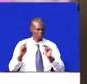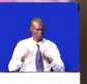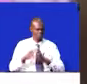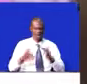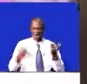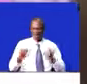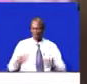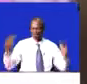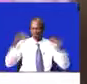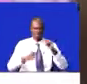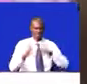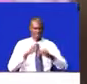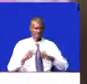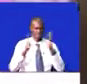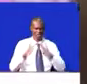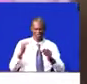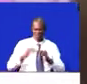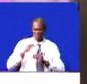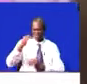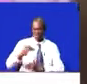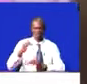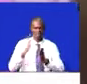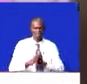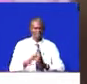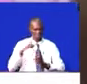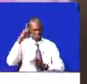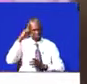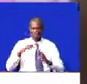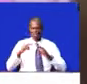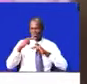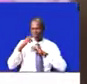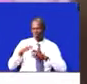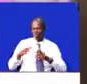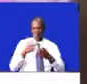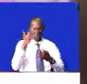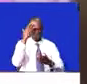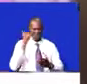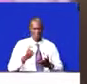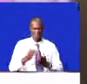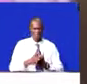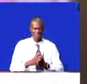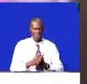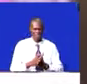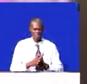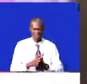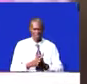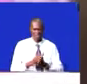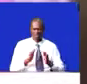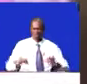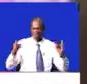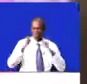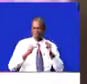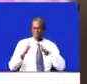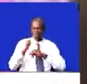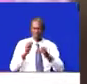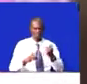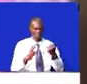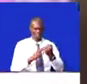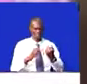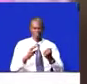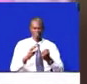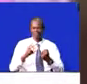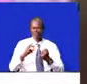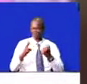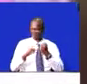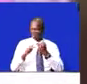come if we do not increase our bed capacity for hotels, because devolution conference, at least 7,000 people will